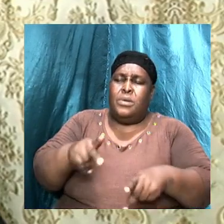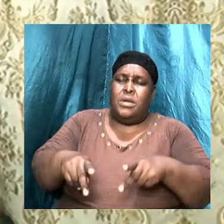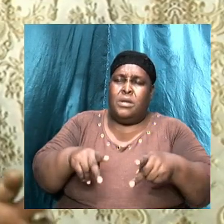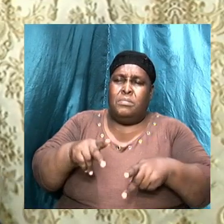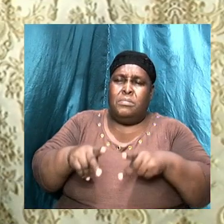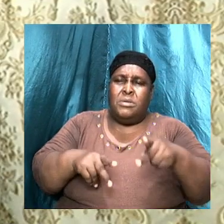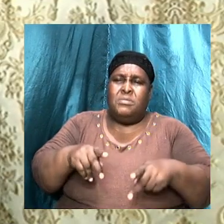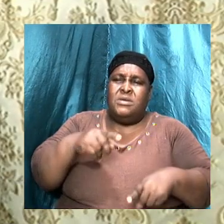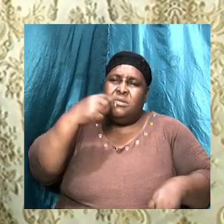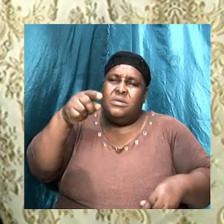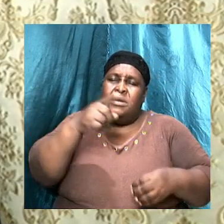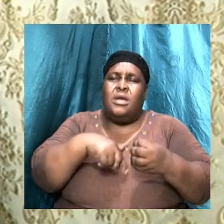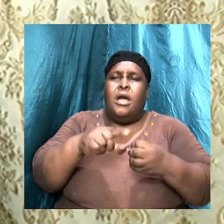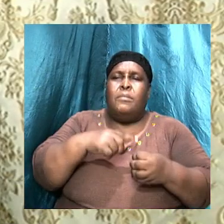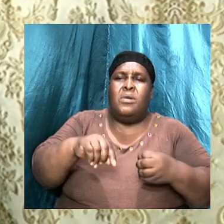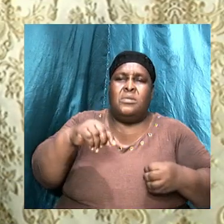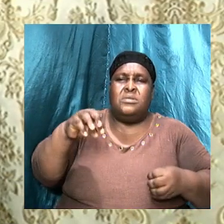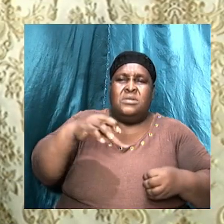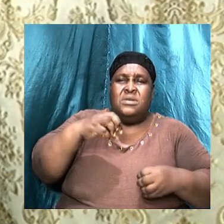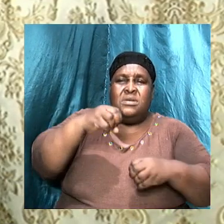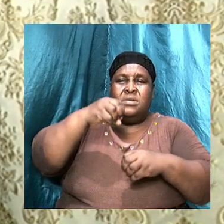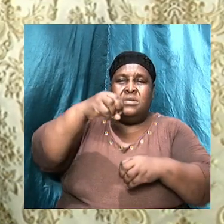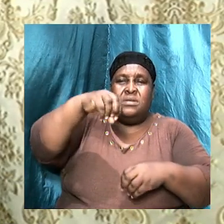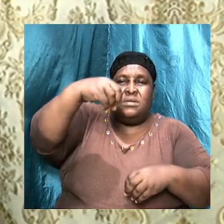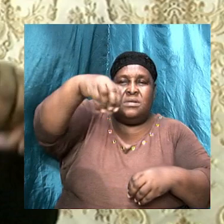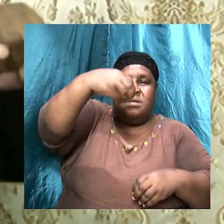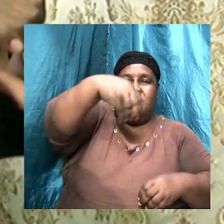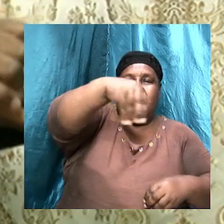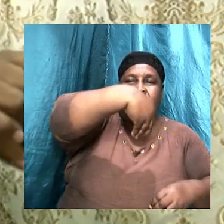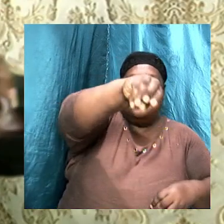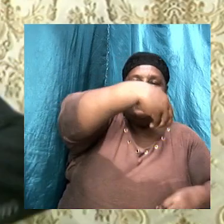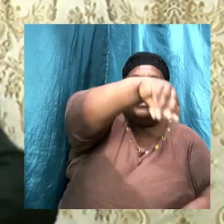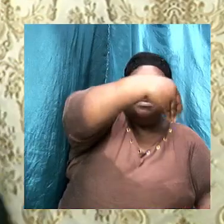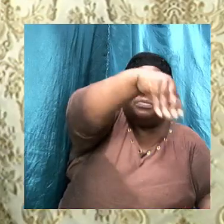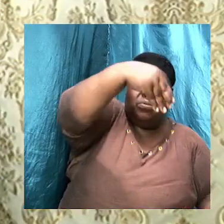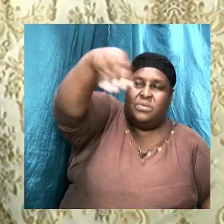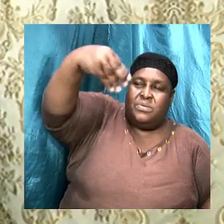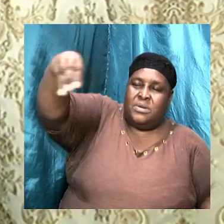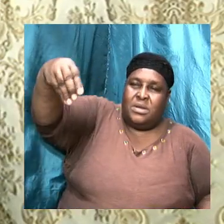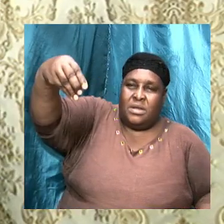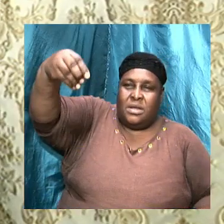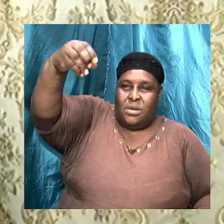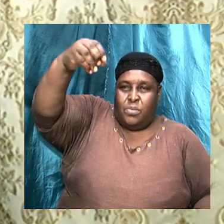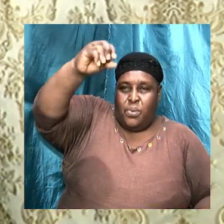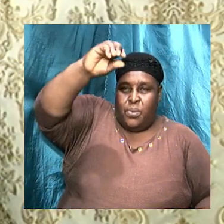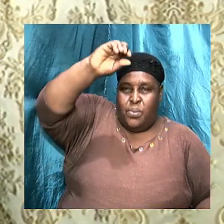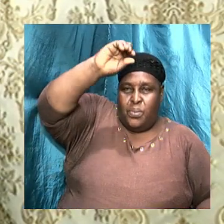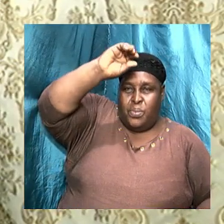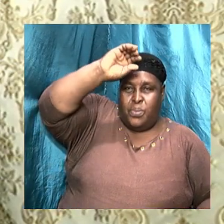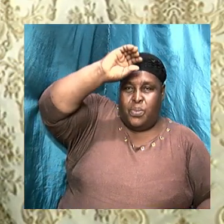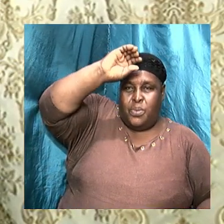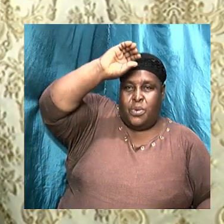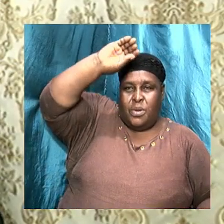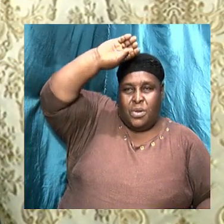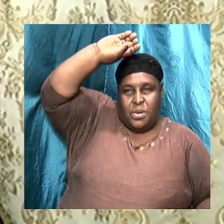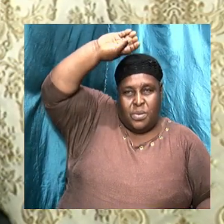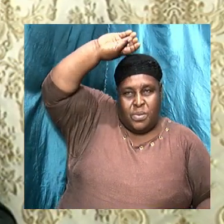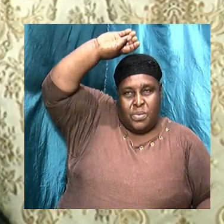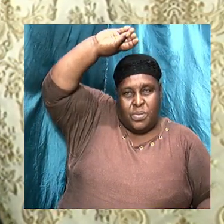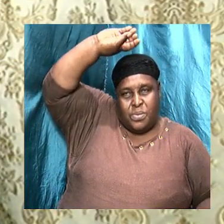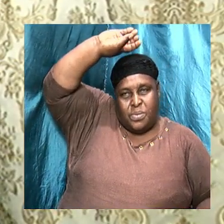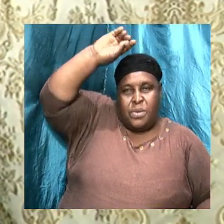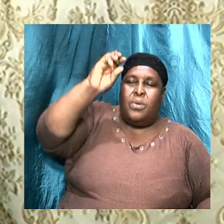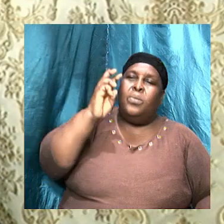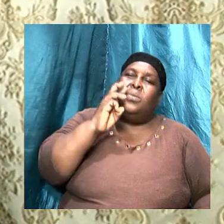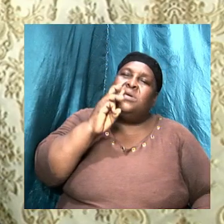amen, and that is another doctrine. And people talk about pouring water, which is another doctrine. The Bible does not